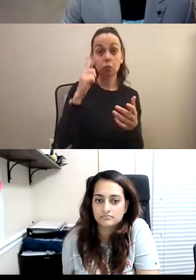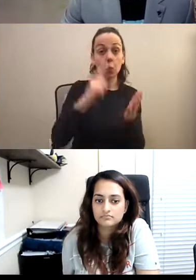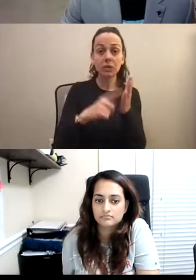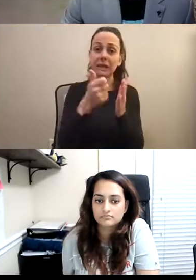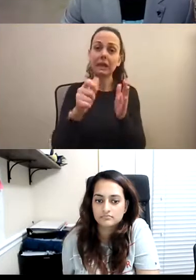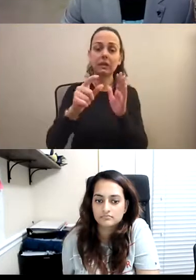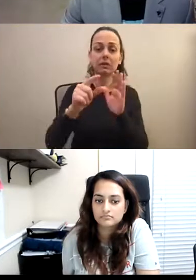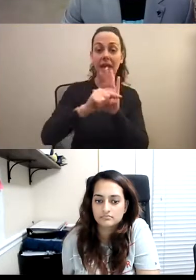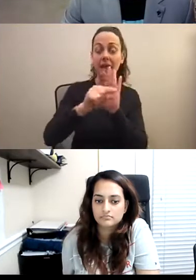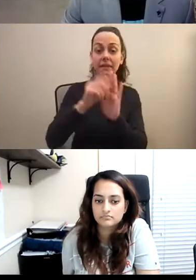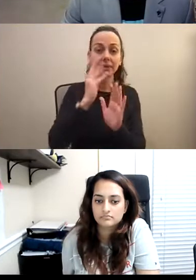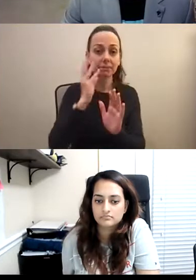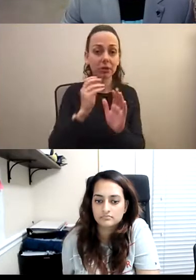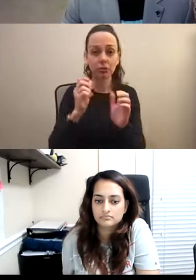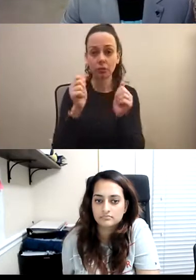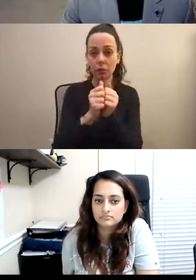experiences that you had